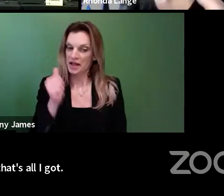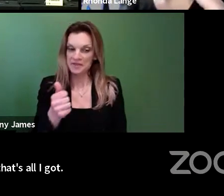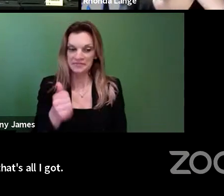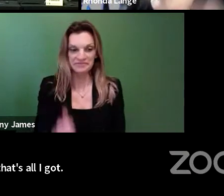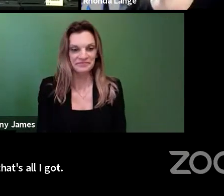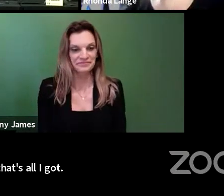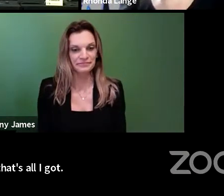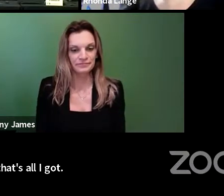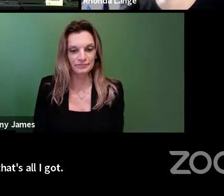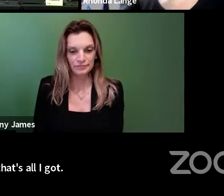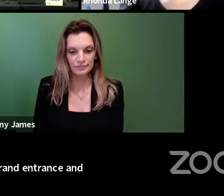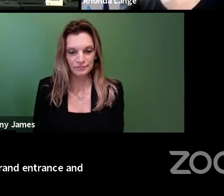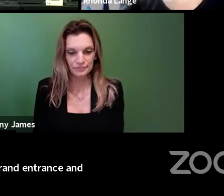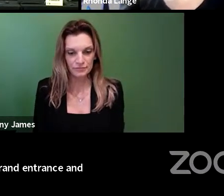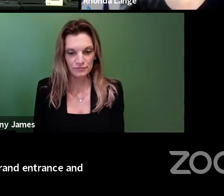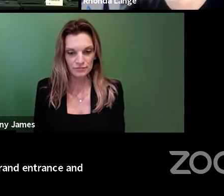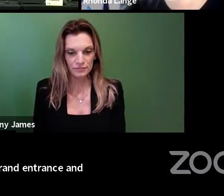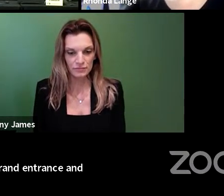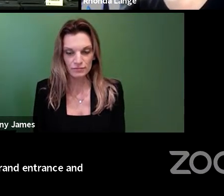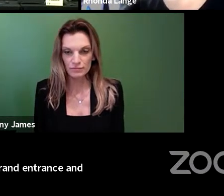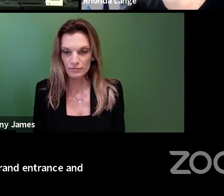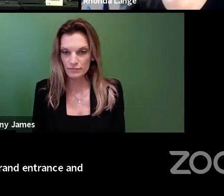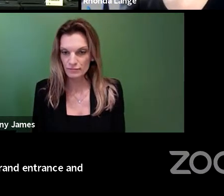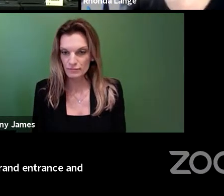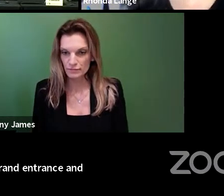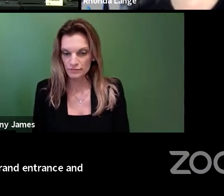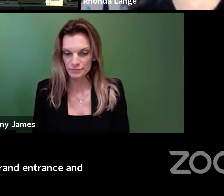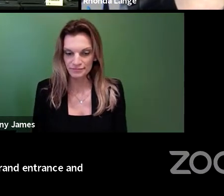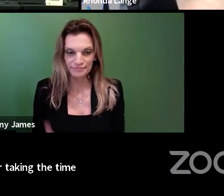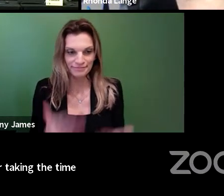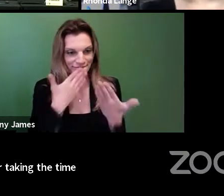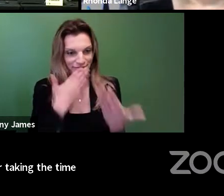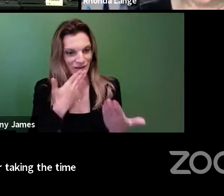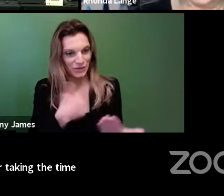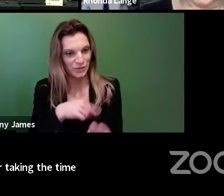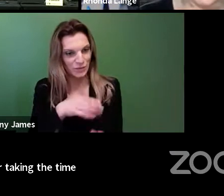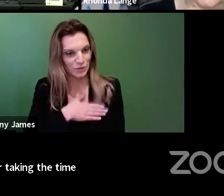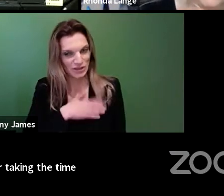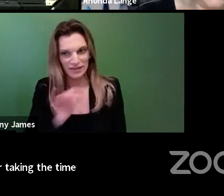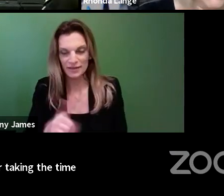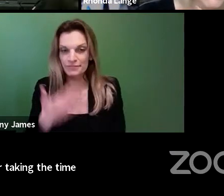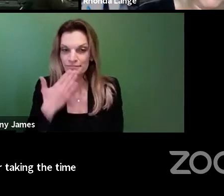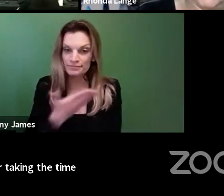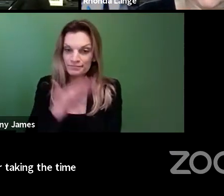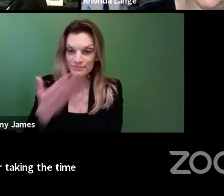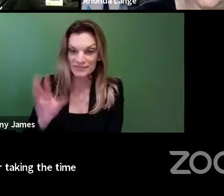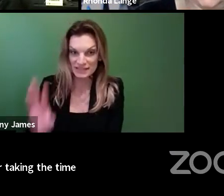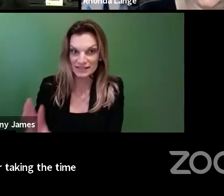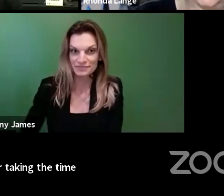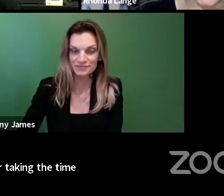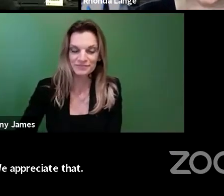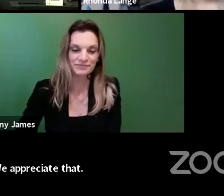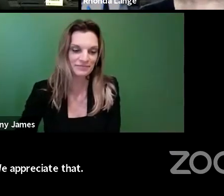Thank you so much for taking the time to address the commission. We appreciate that. And six.